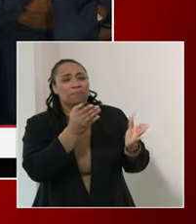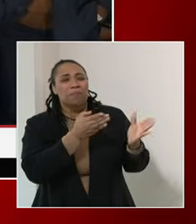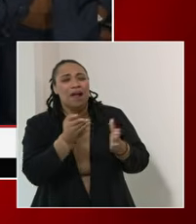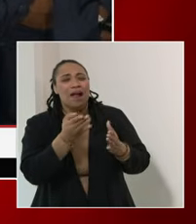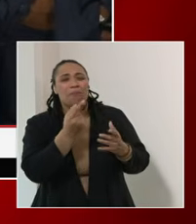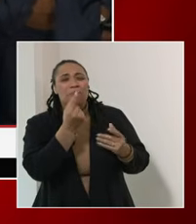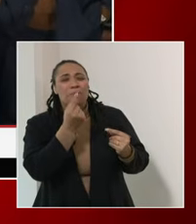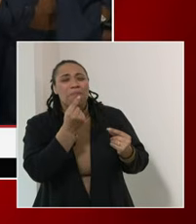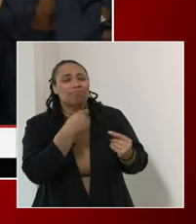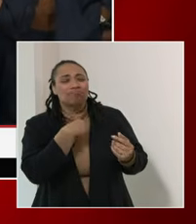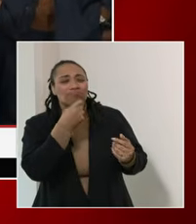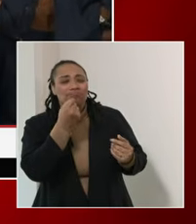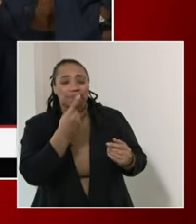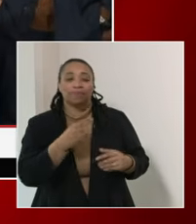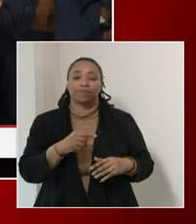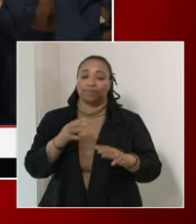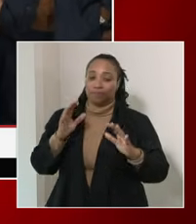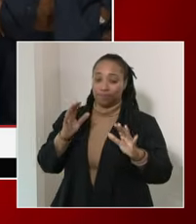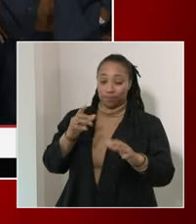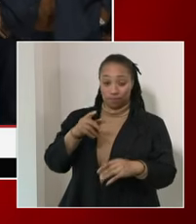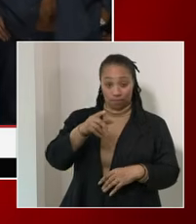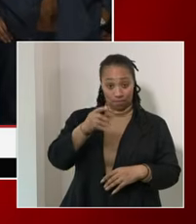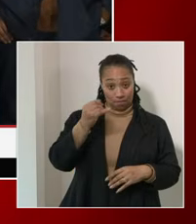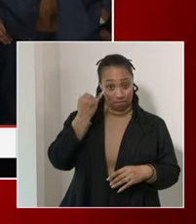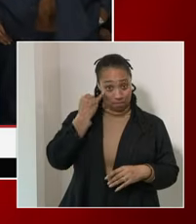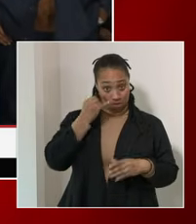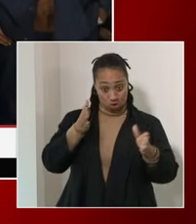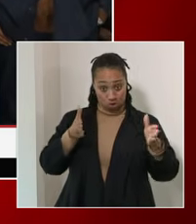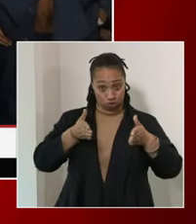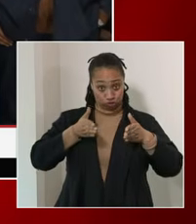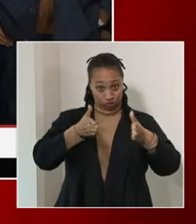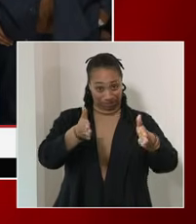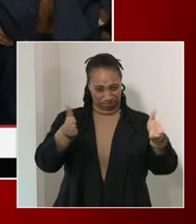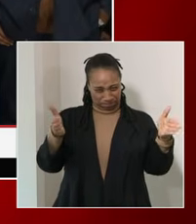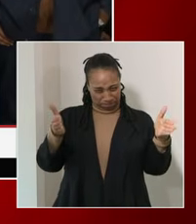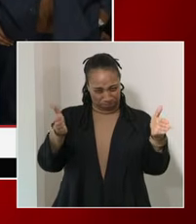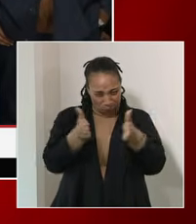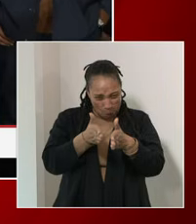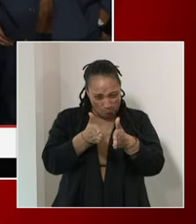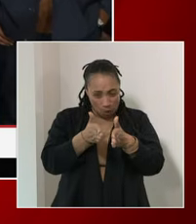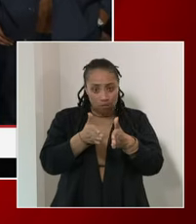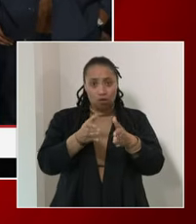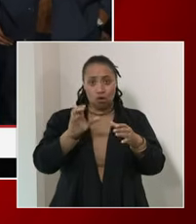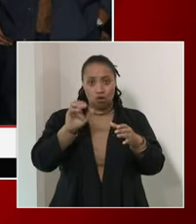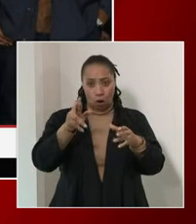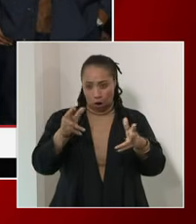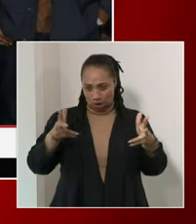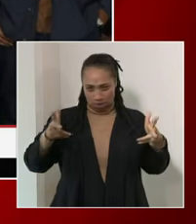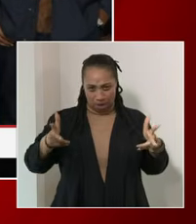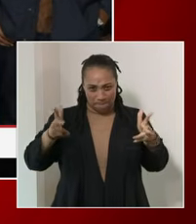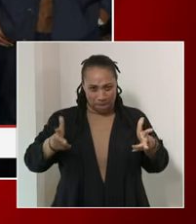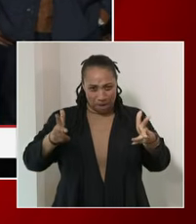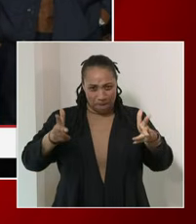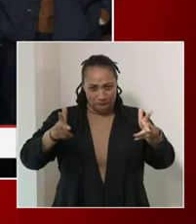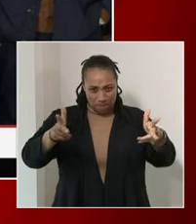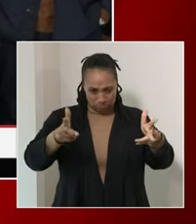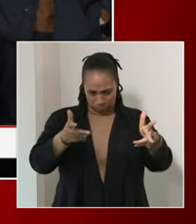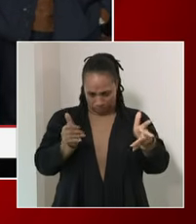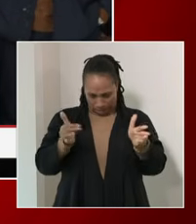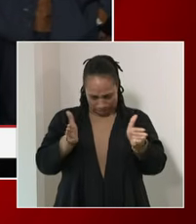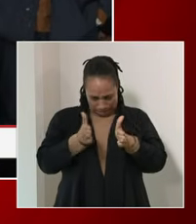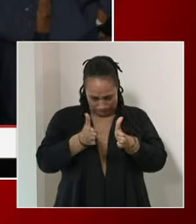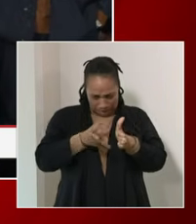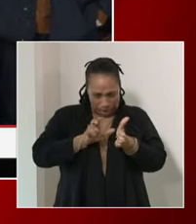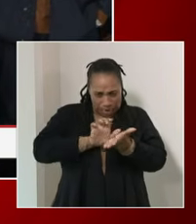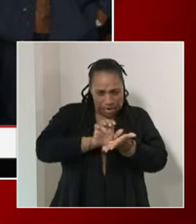where you can't really get machinery or maybe even Bobcats through with cars parked? Are you asking about digging out cars?